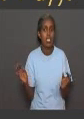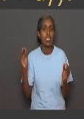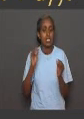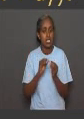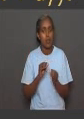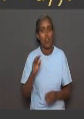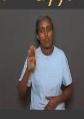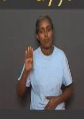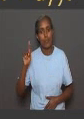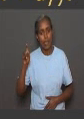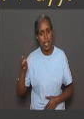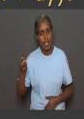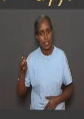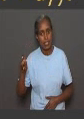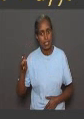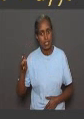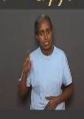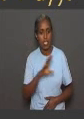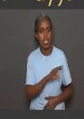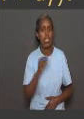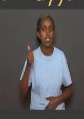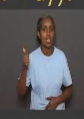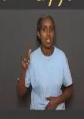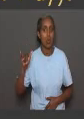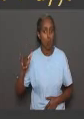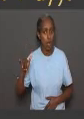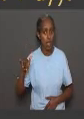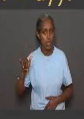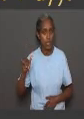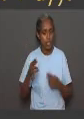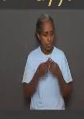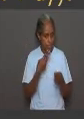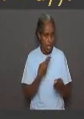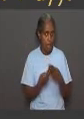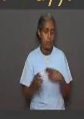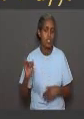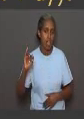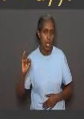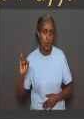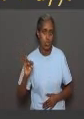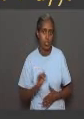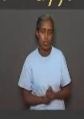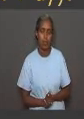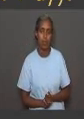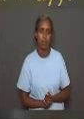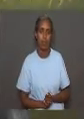sum of bx and ay times iota.